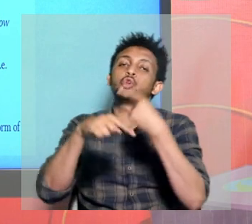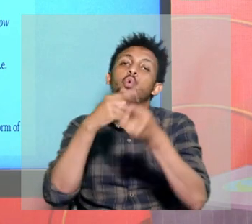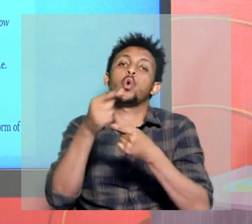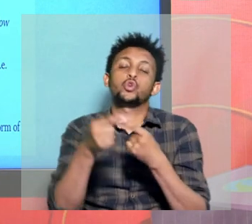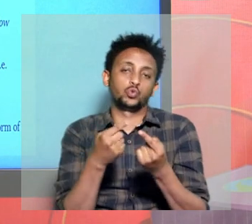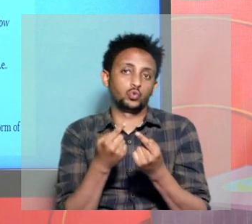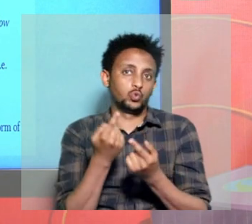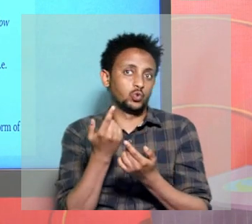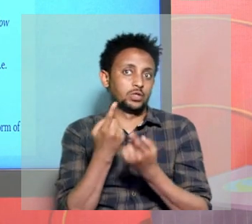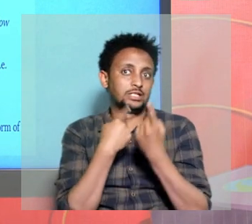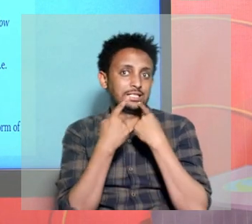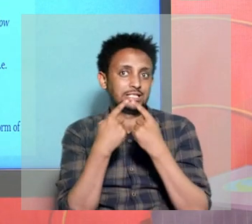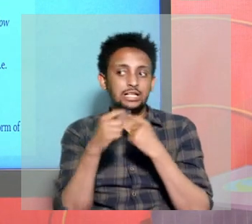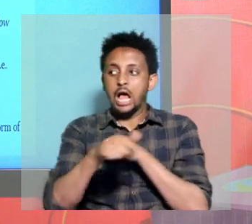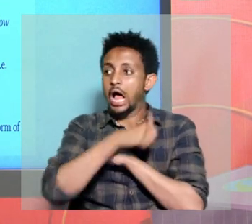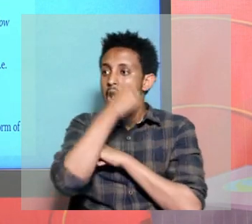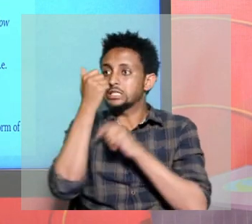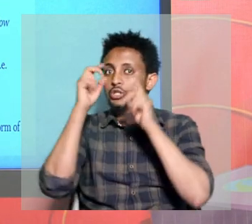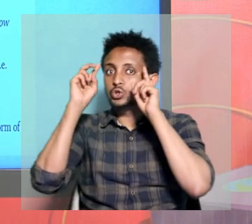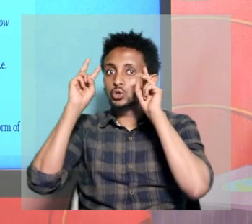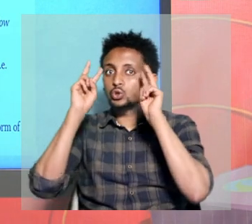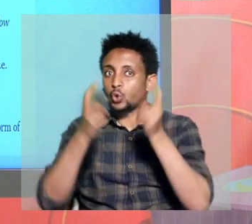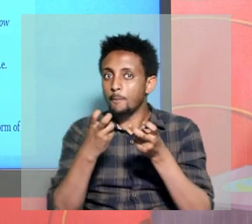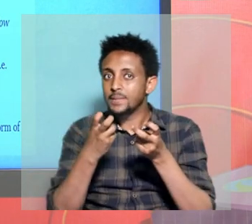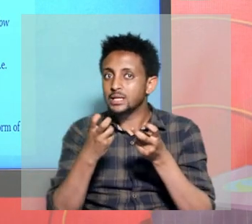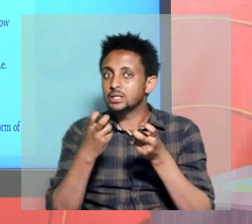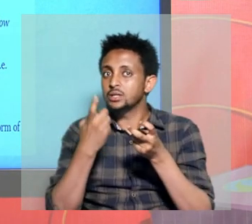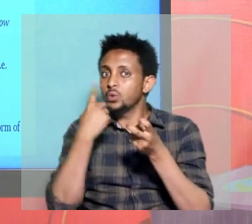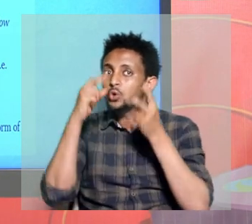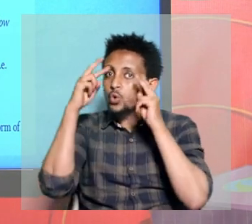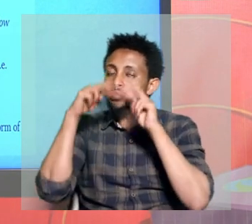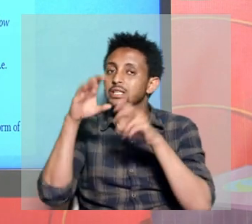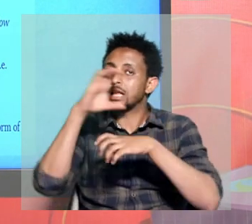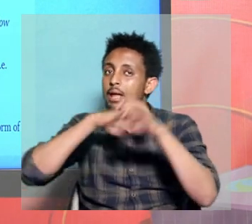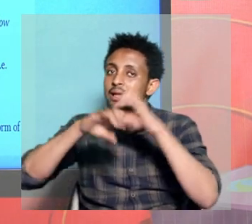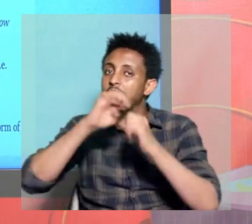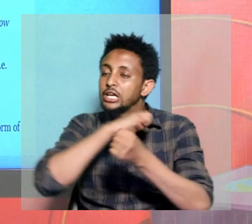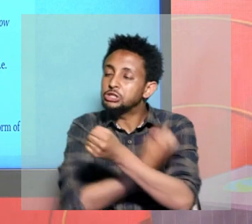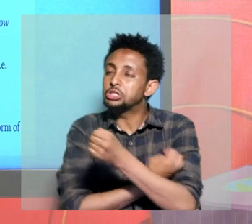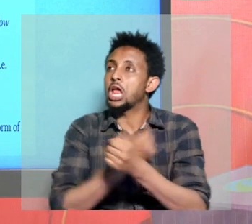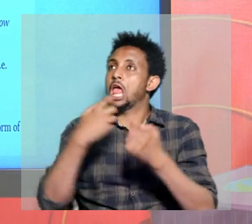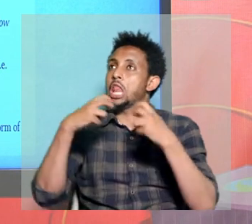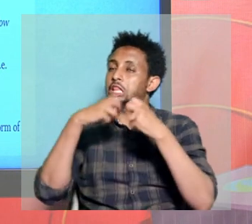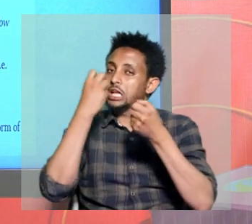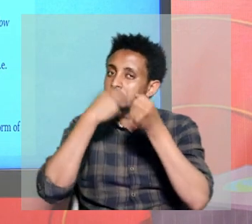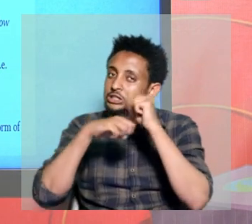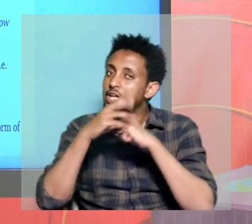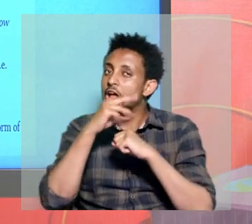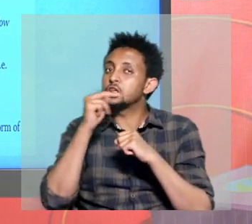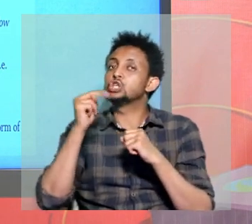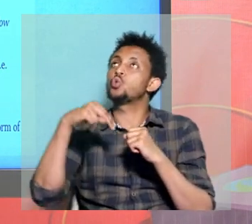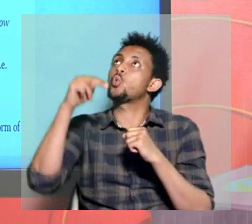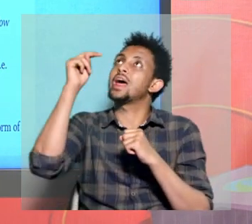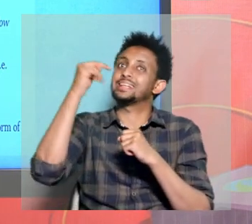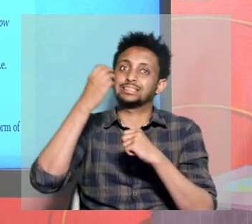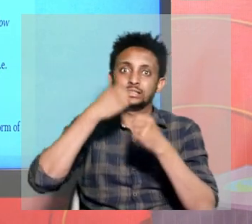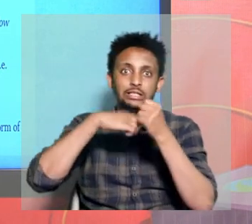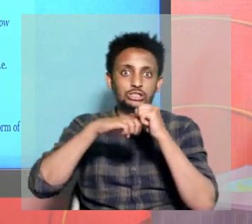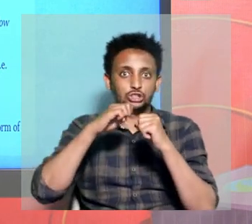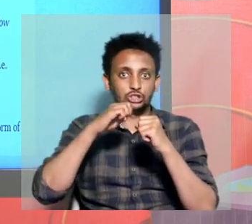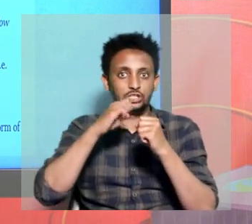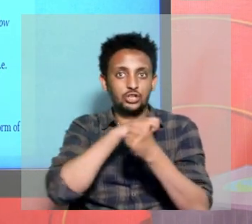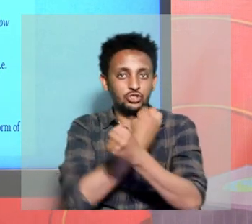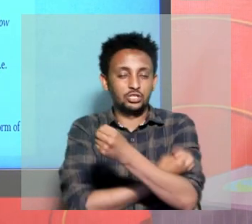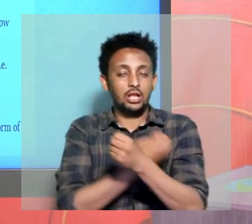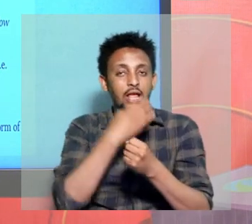deal. In some other topics, you might consider about chemical energy, electrical energy, nuclear energy. But our main concern is heat